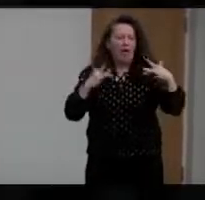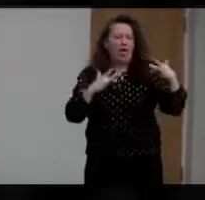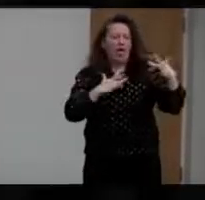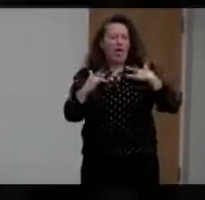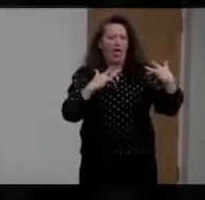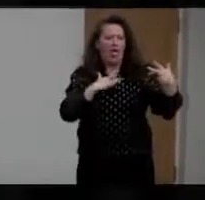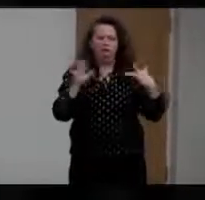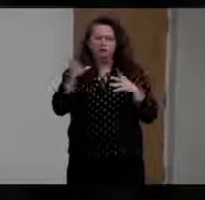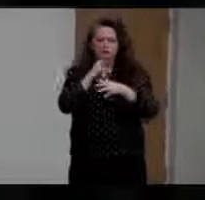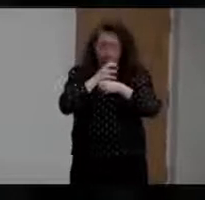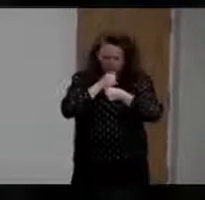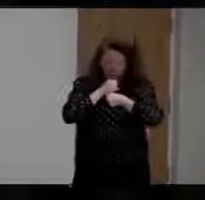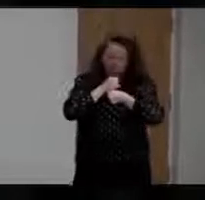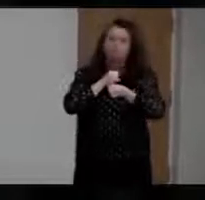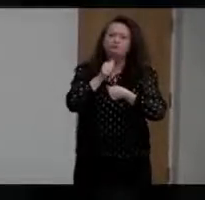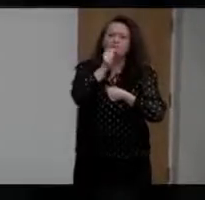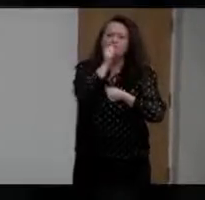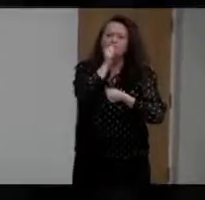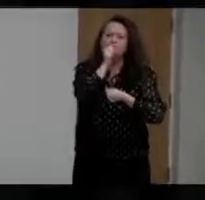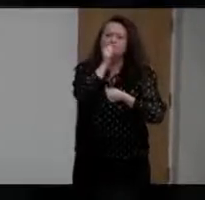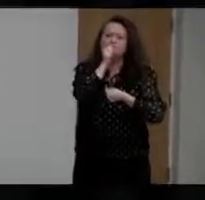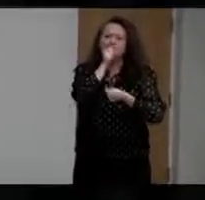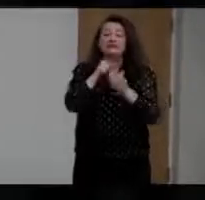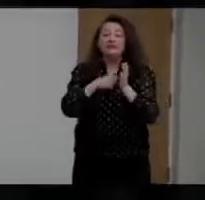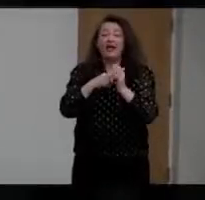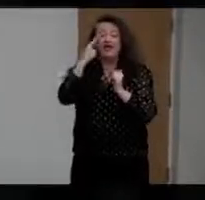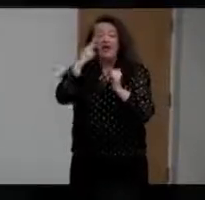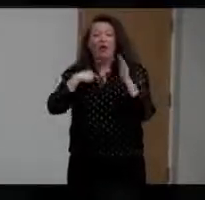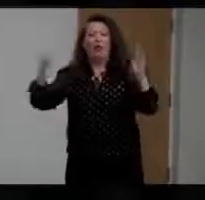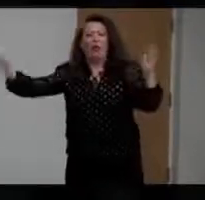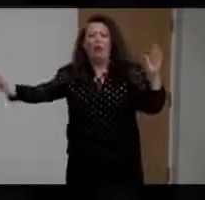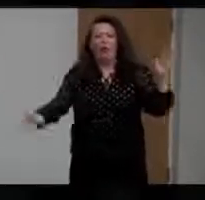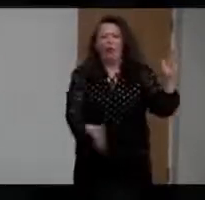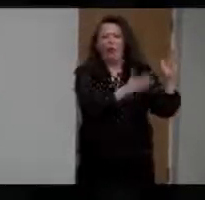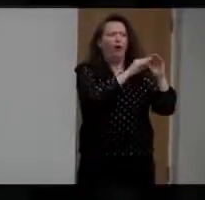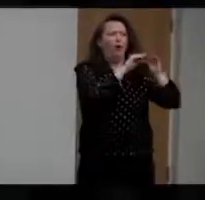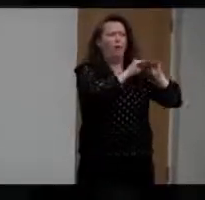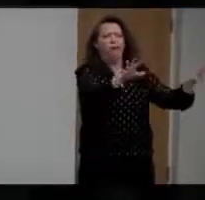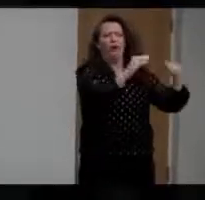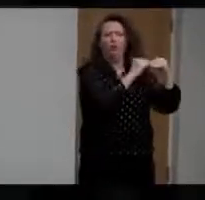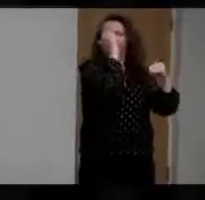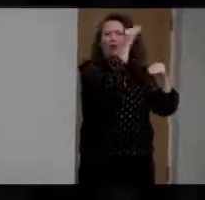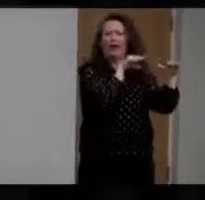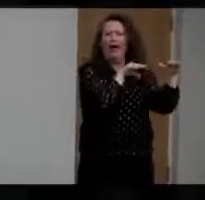have, the pendulum, in my opinion, has swung too far in one direction, and